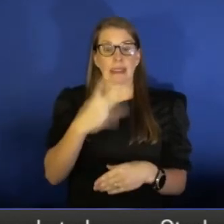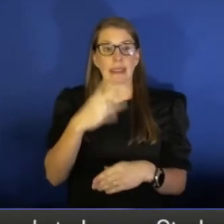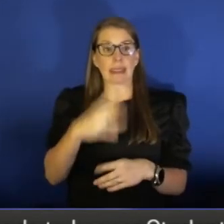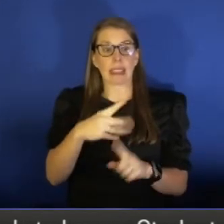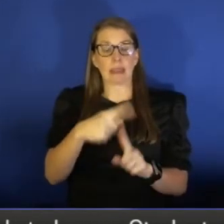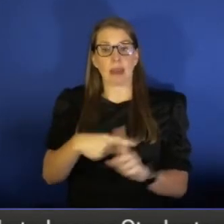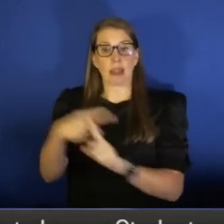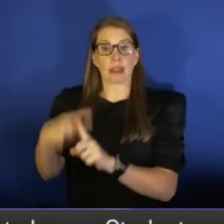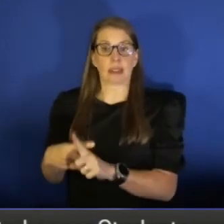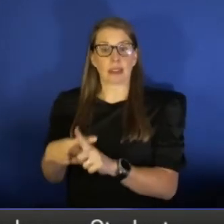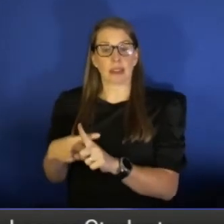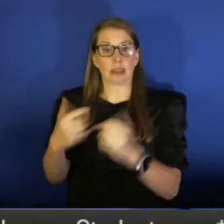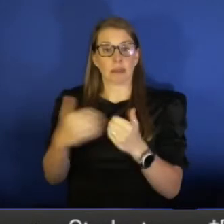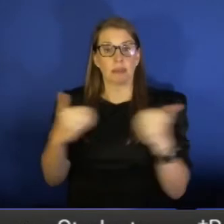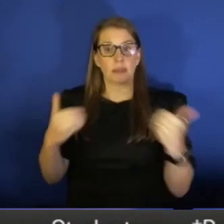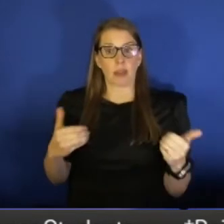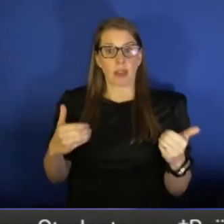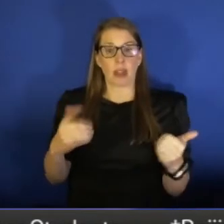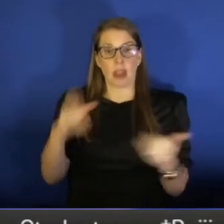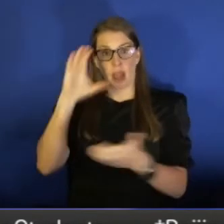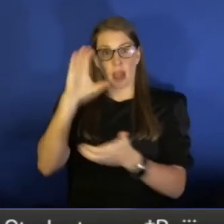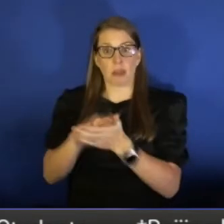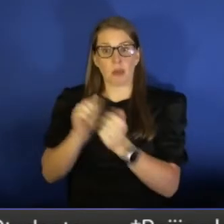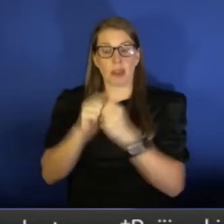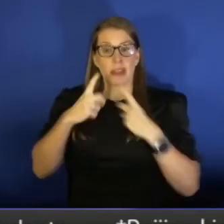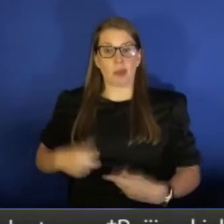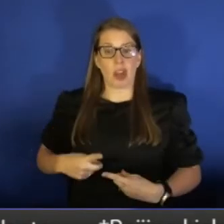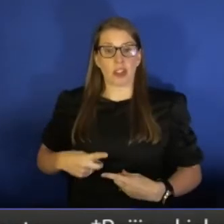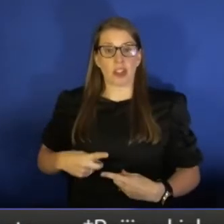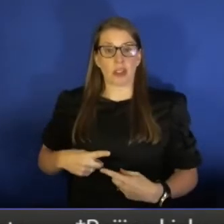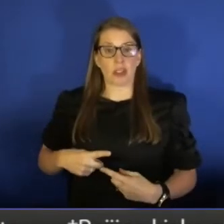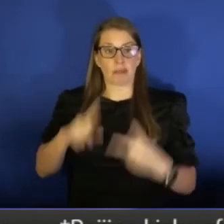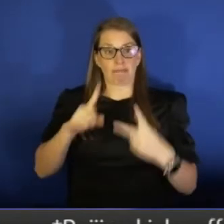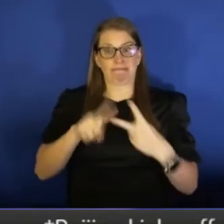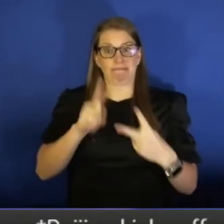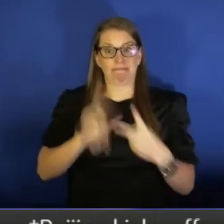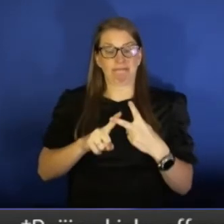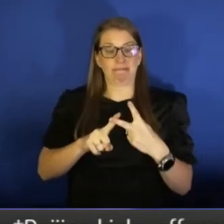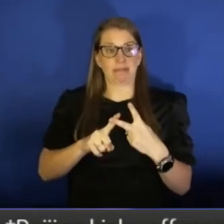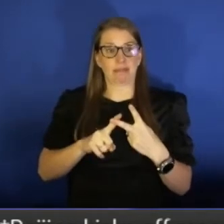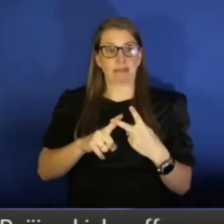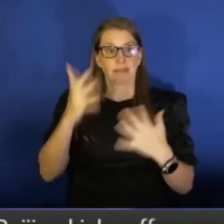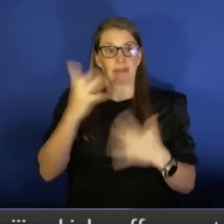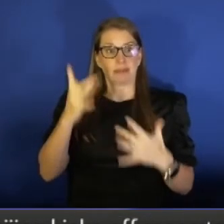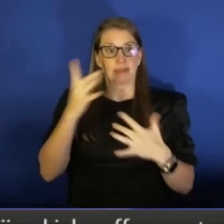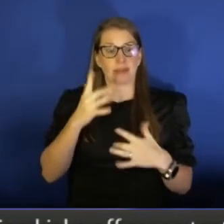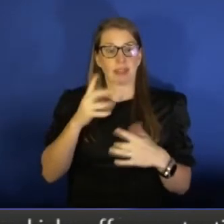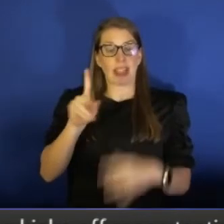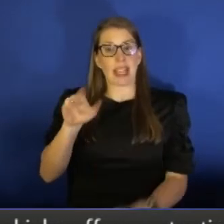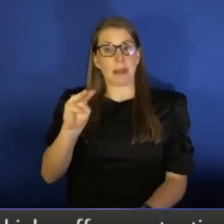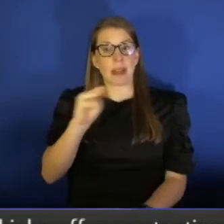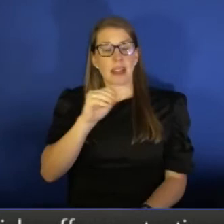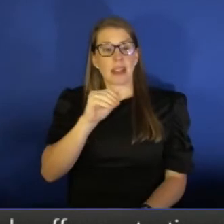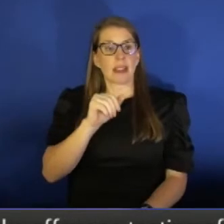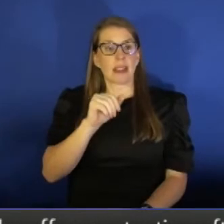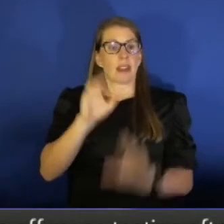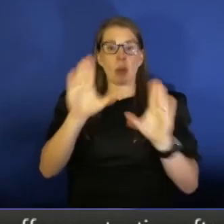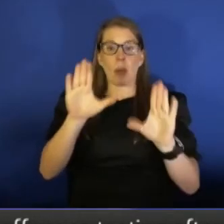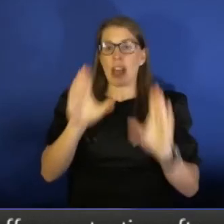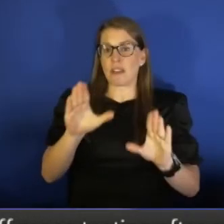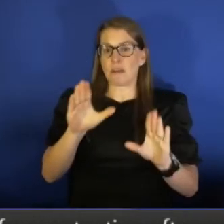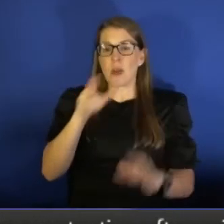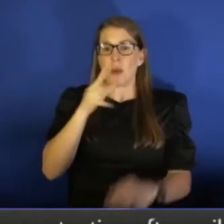terminal illness and a husband with depression. Wow. Kim, you're not just the best mom you could be, you're an incredible woman. Woo-woo! God bless you and